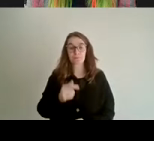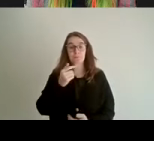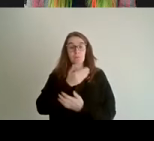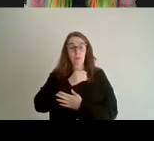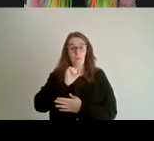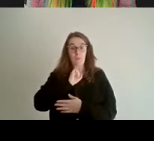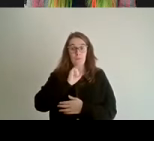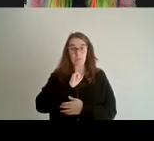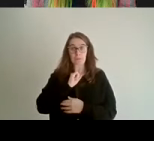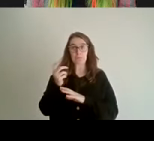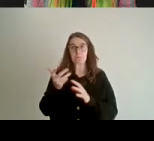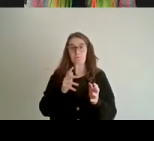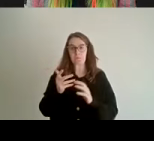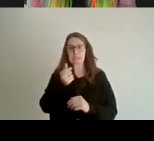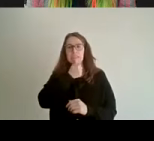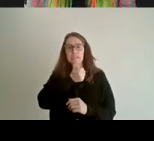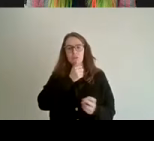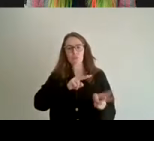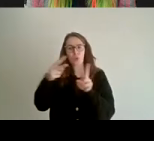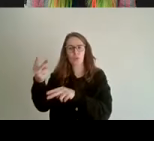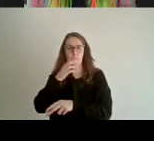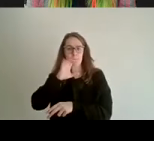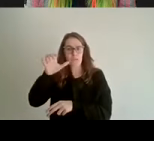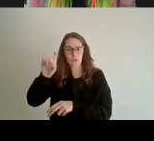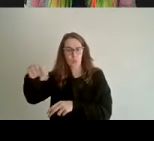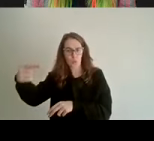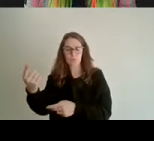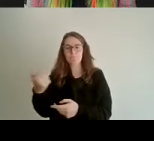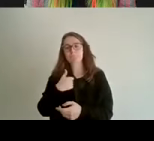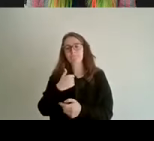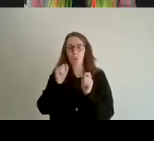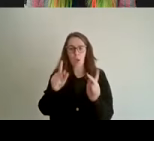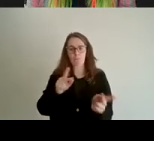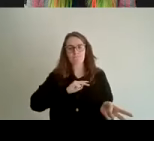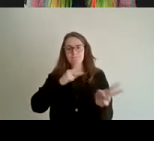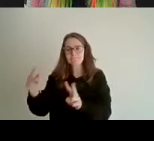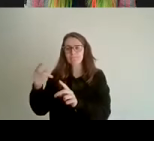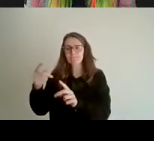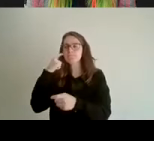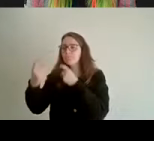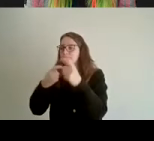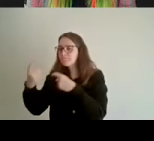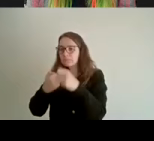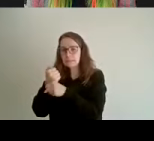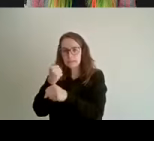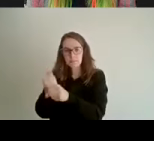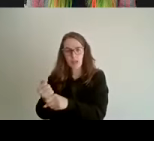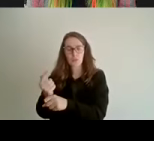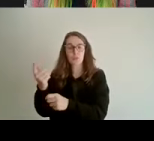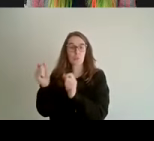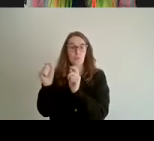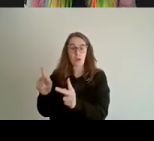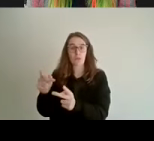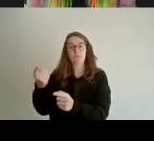a few years ago. I was trying to help him to find a job. He found a position which was advertised in English, and even though he met all